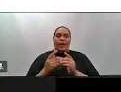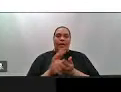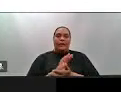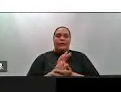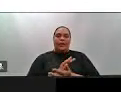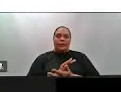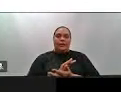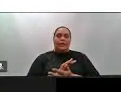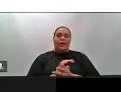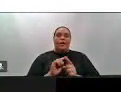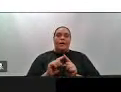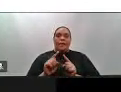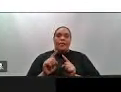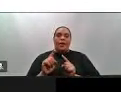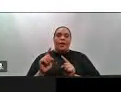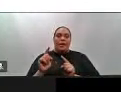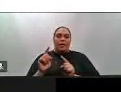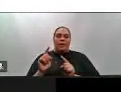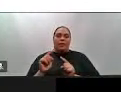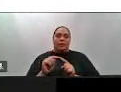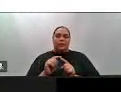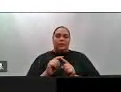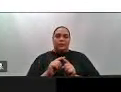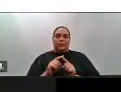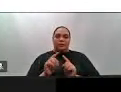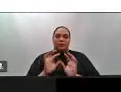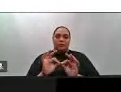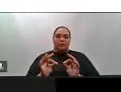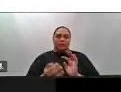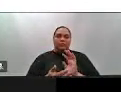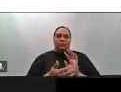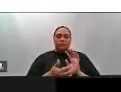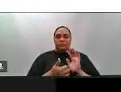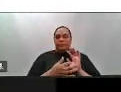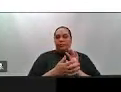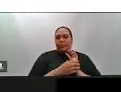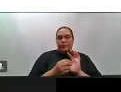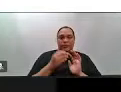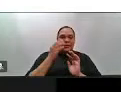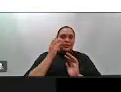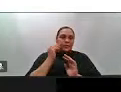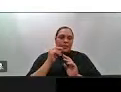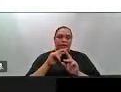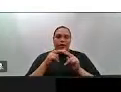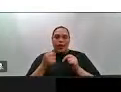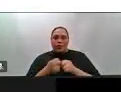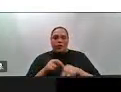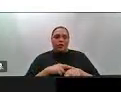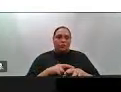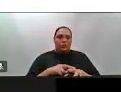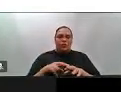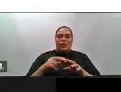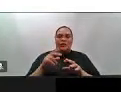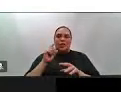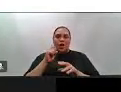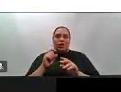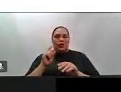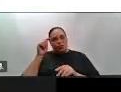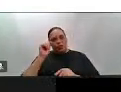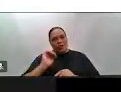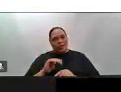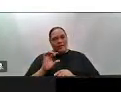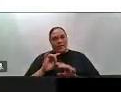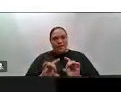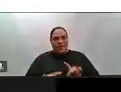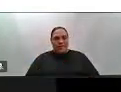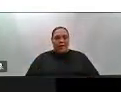qualifications, technical expertise, relevant industry knowledge, experience, nationality, age, race, and gender. And